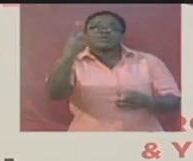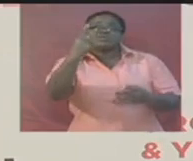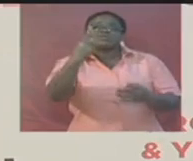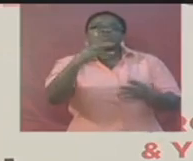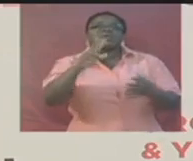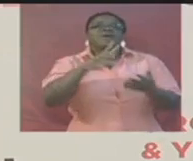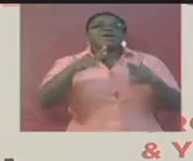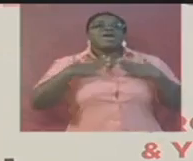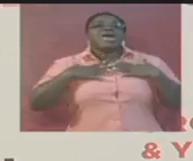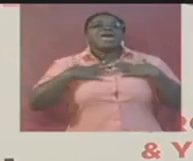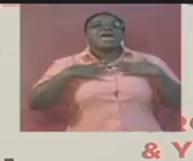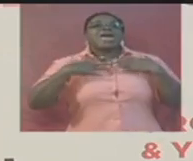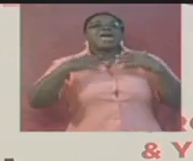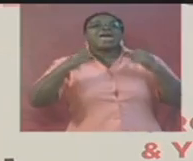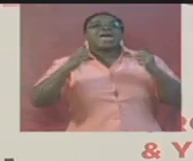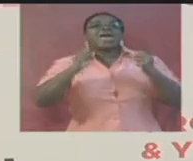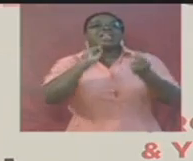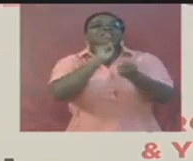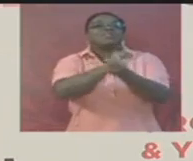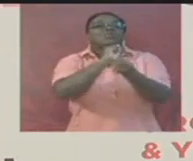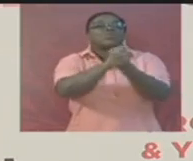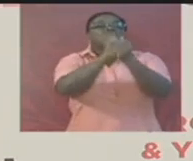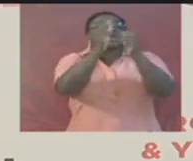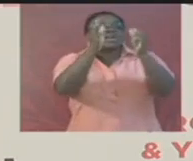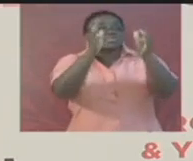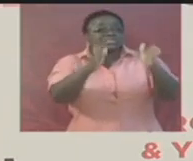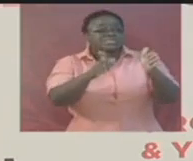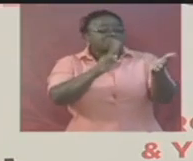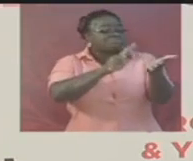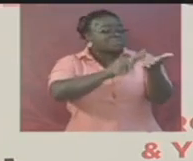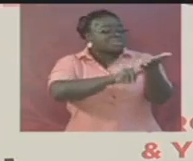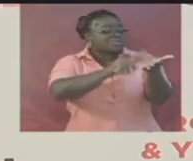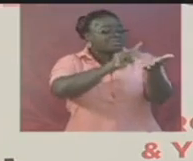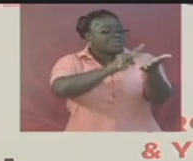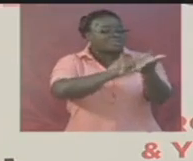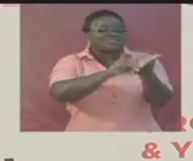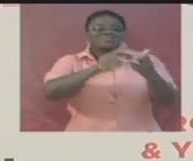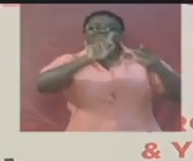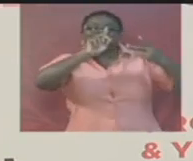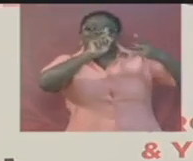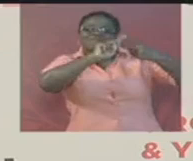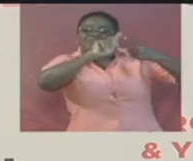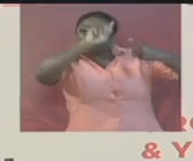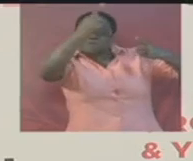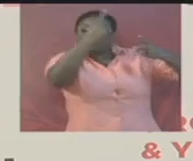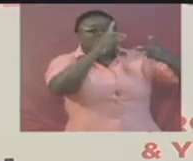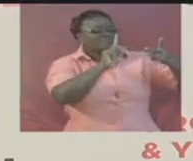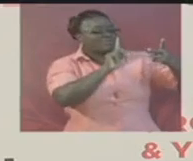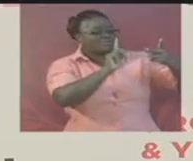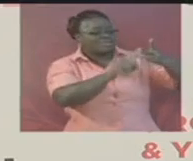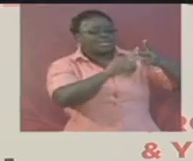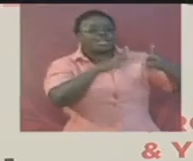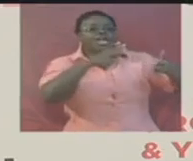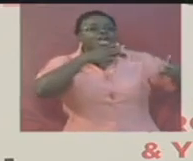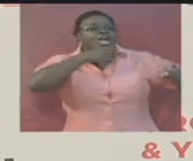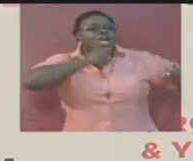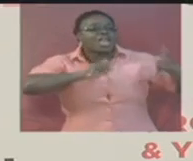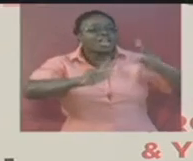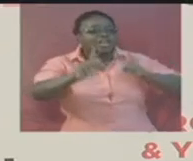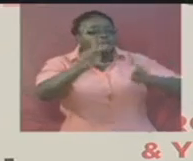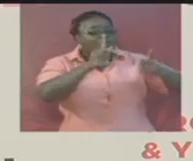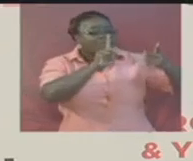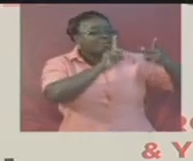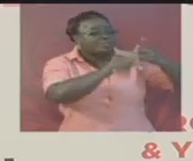We can put all the plans in place. We can have our systems in place where we deliver X amount of vaccines over a given period of time, and we have all these grand